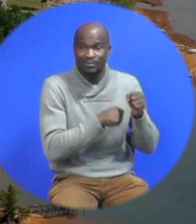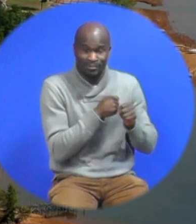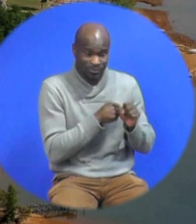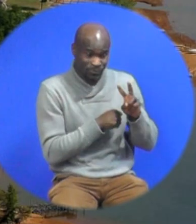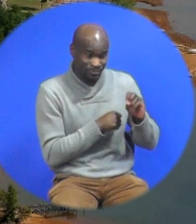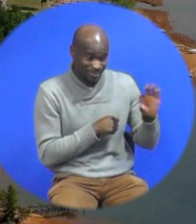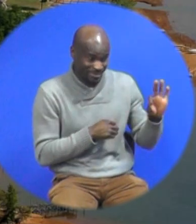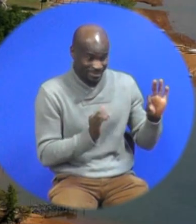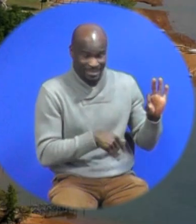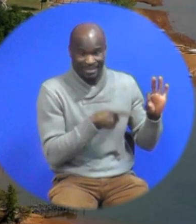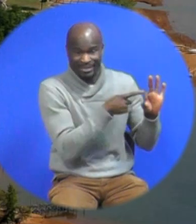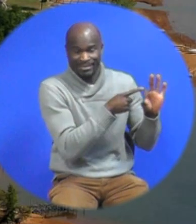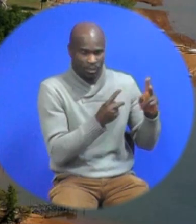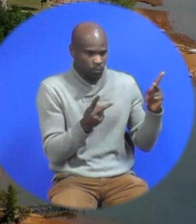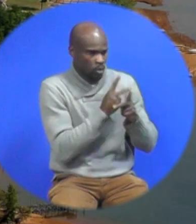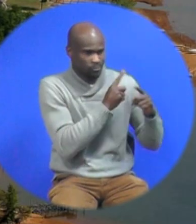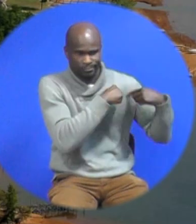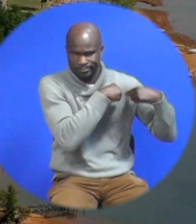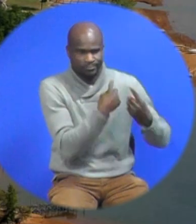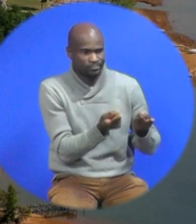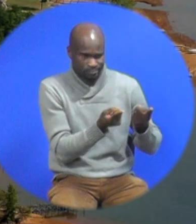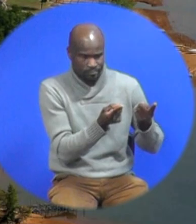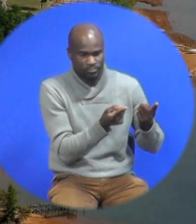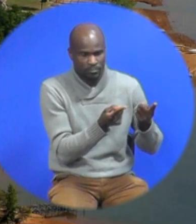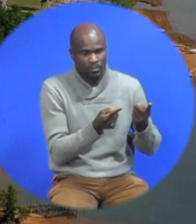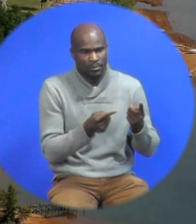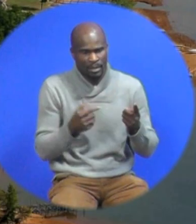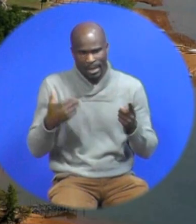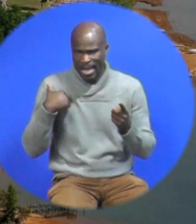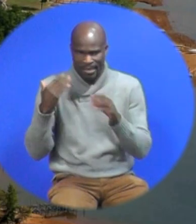history. And at the same time, we've got documented where the